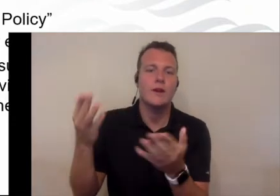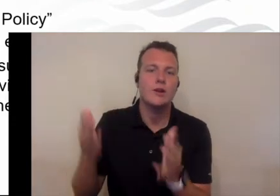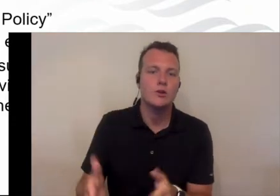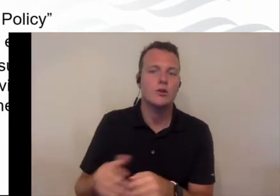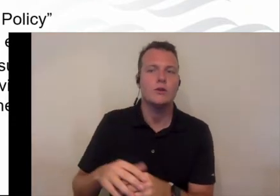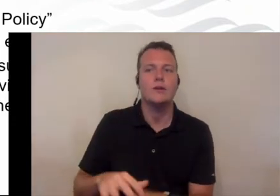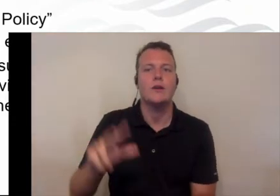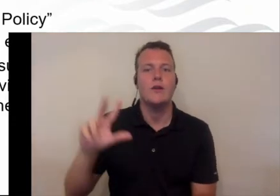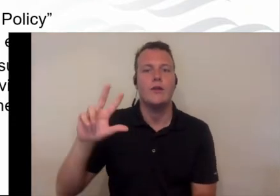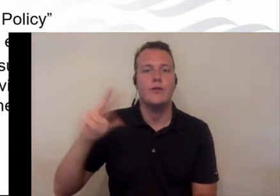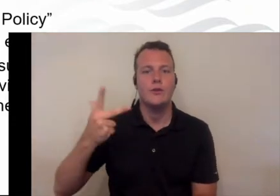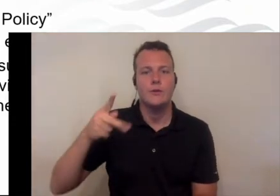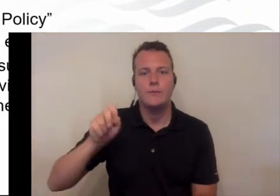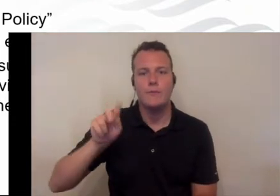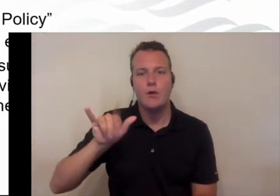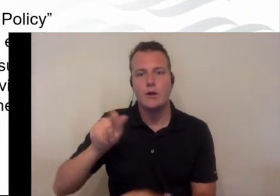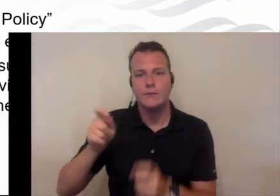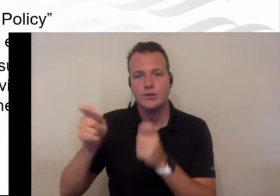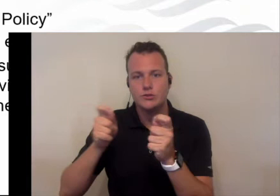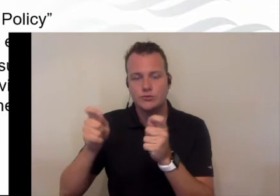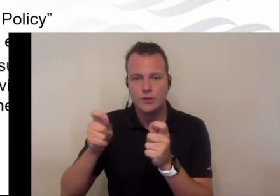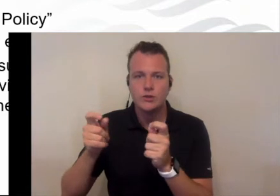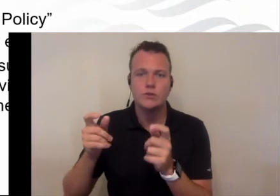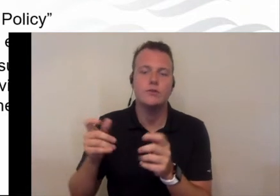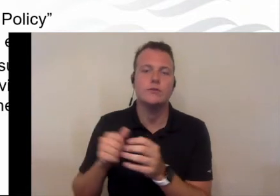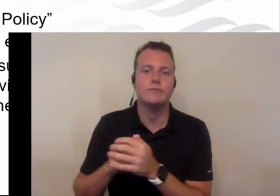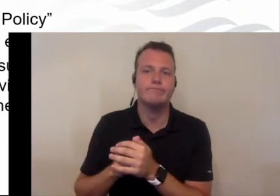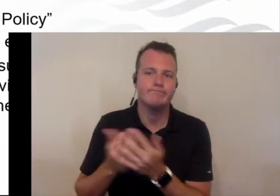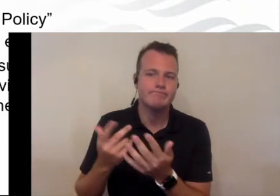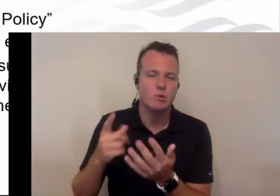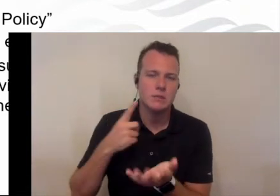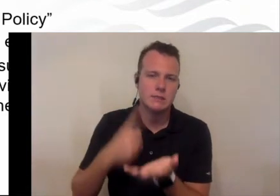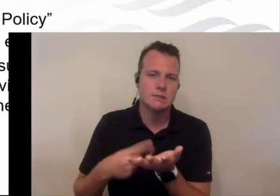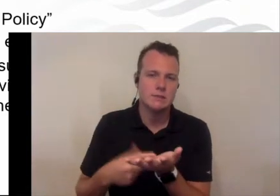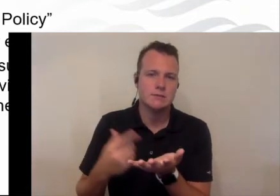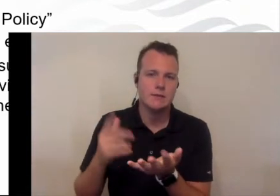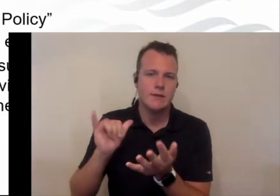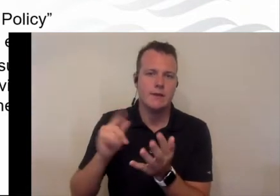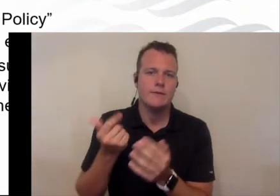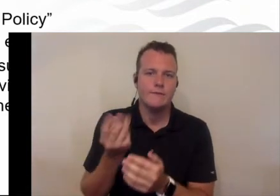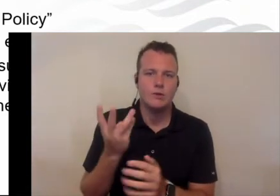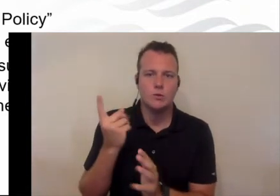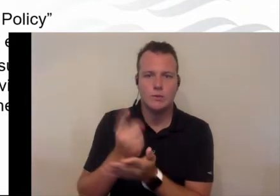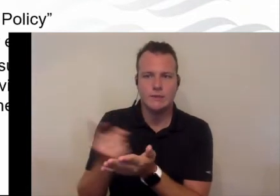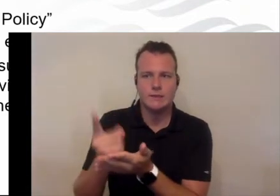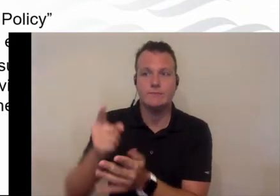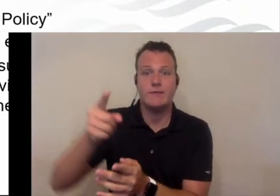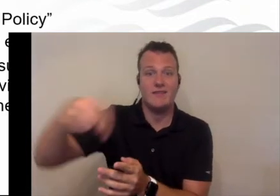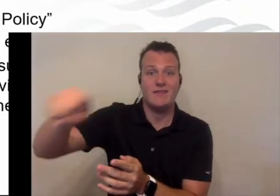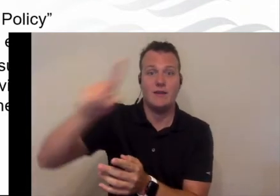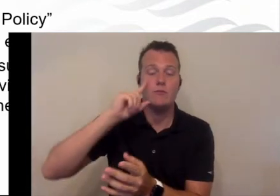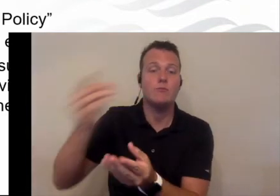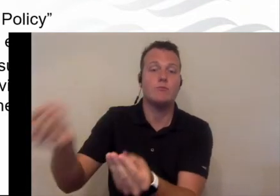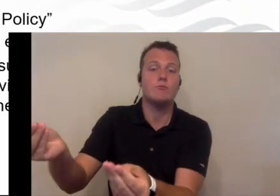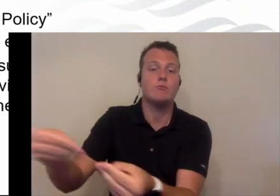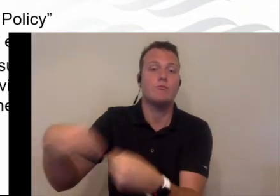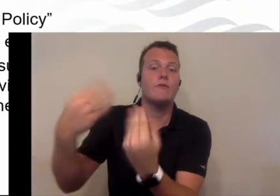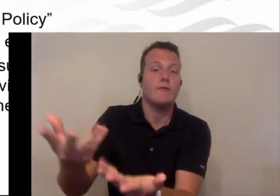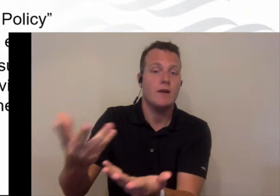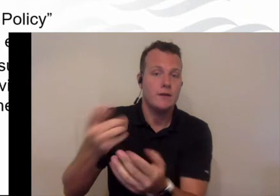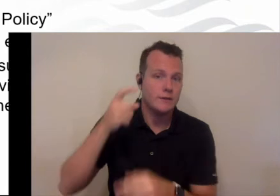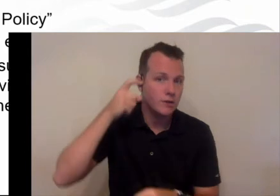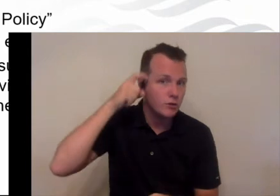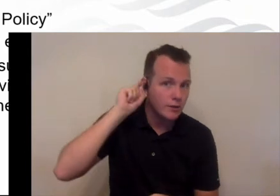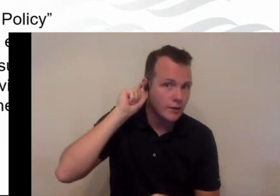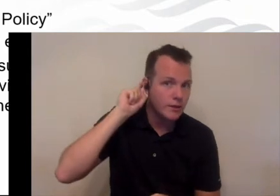third-party administrator, if you will. And we'll talk about that more again in a couple weeks. And they will provide hearing aids